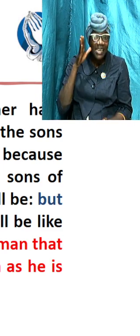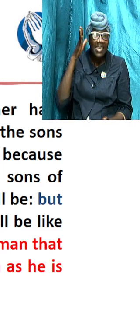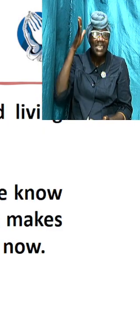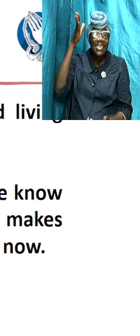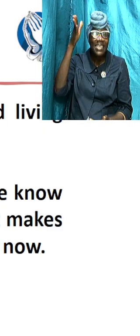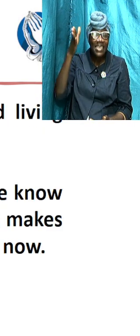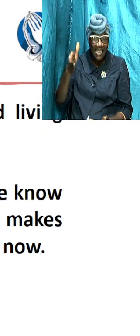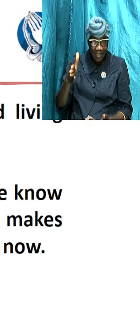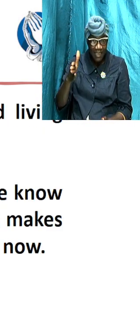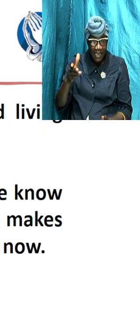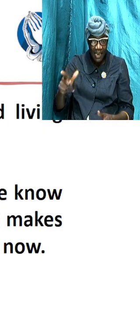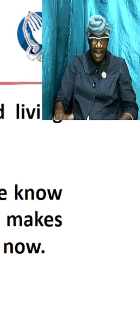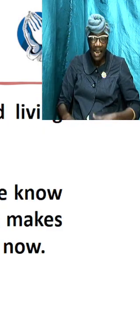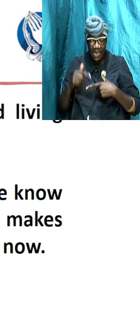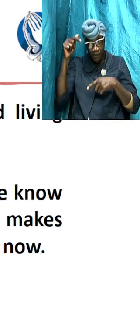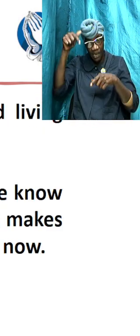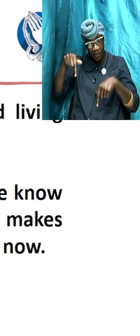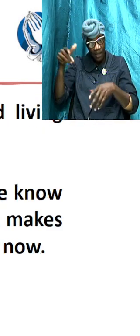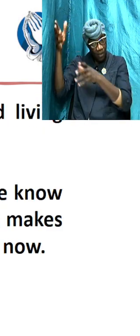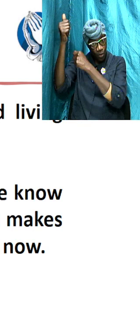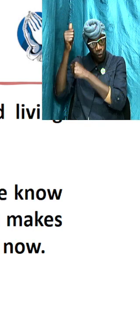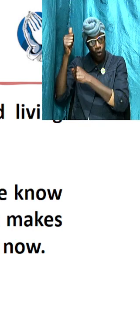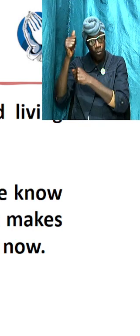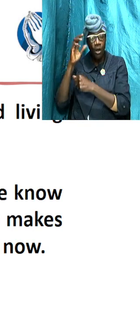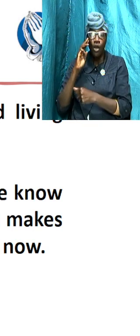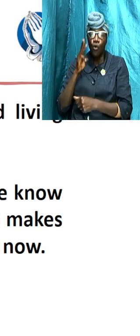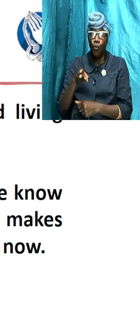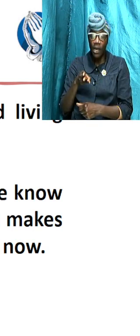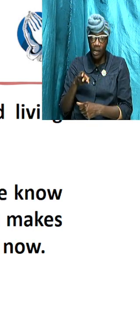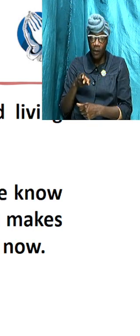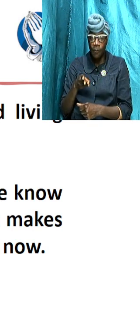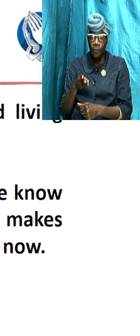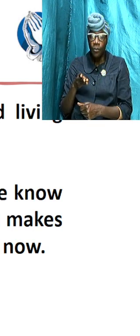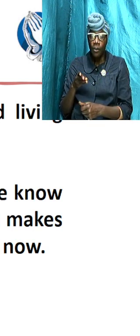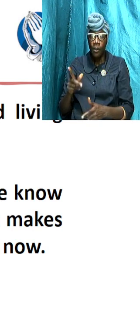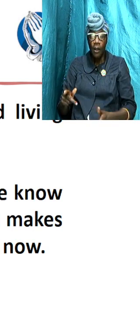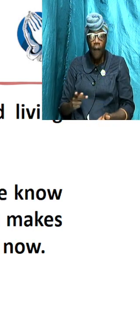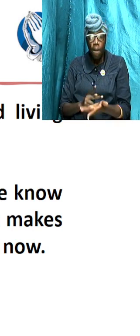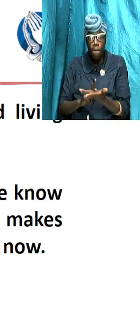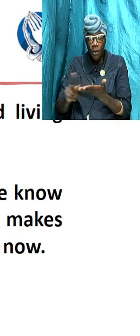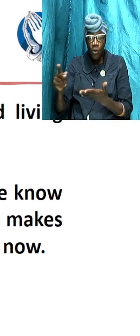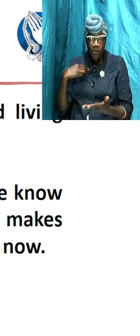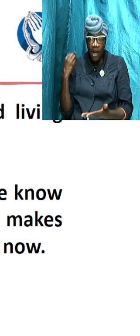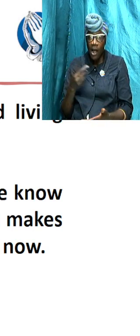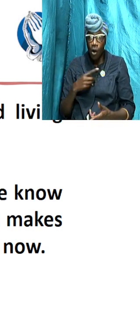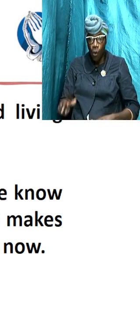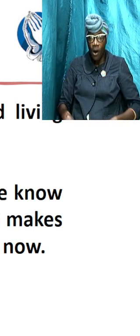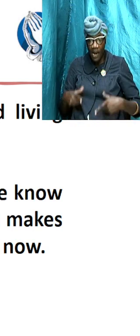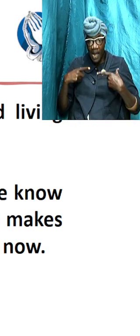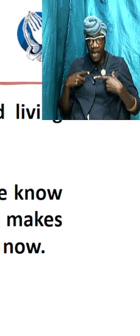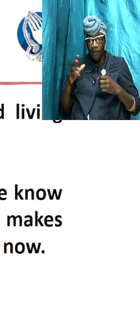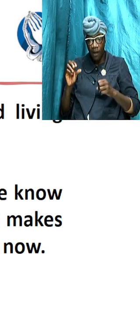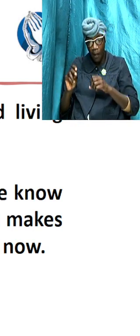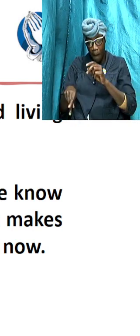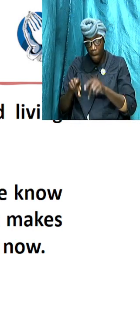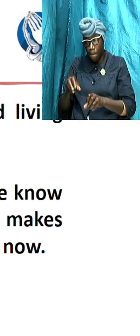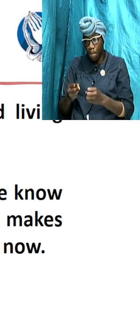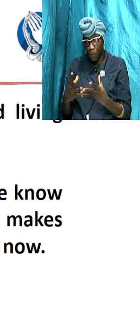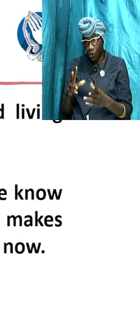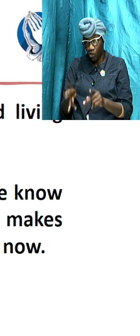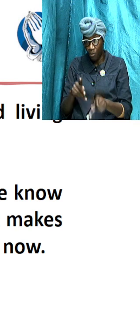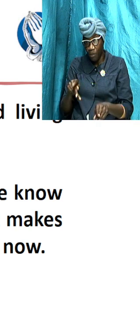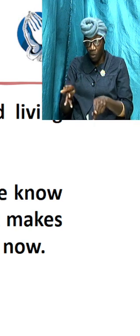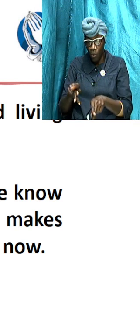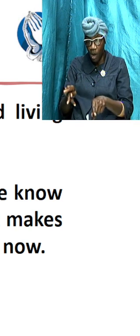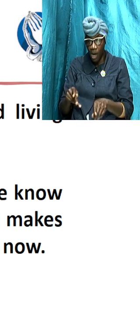and living in this hope will purify, we will purify our lives. You see, a lot of people walk contrary because they don't know what's ahead of